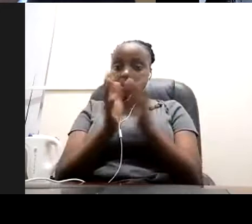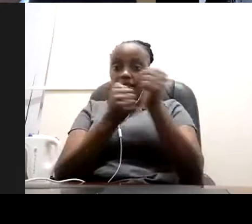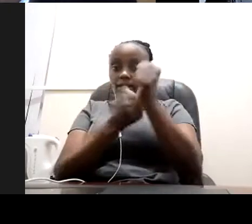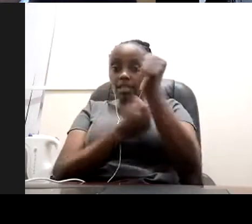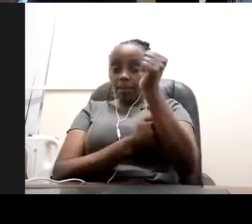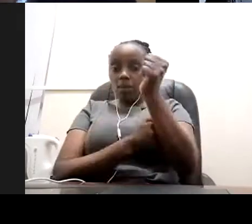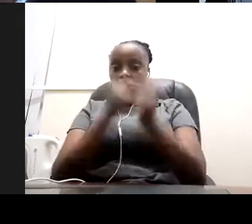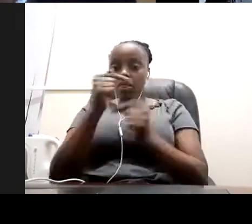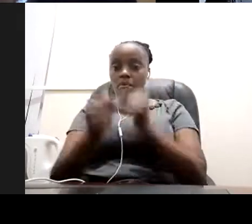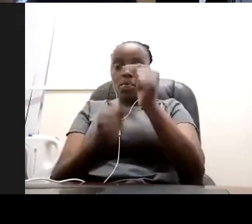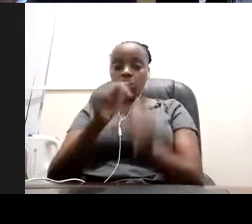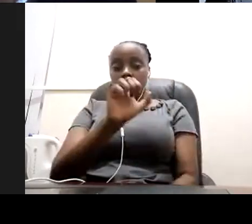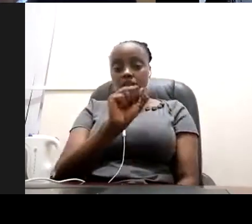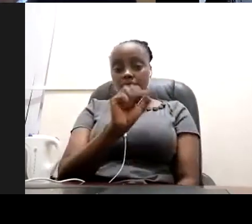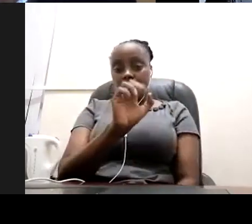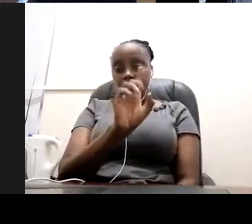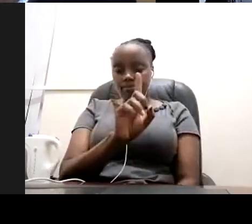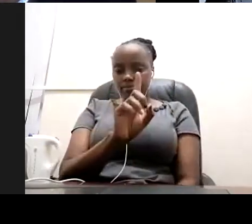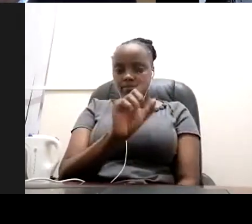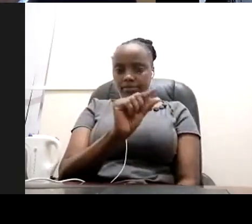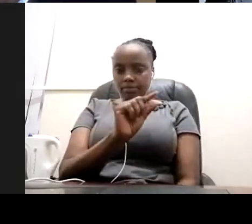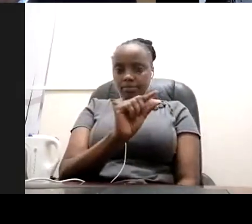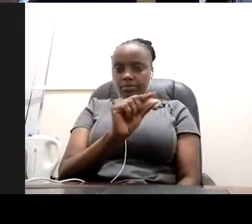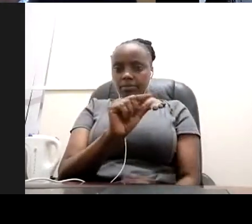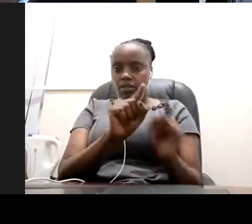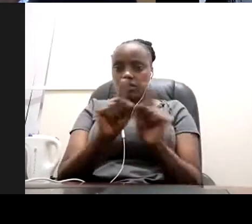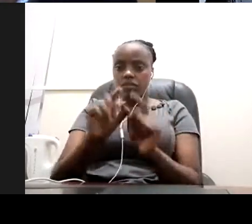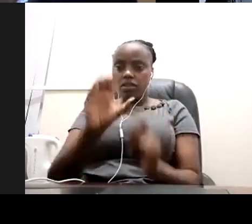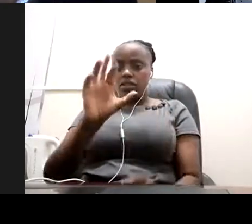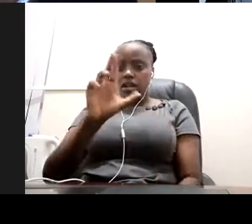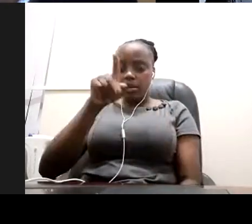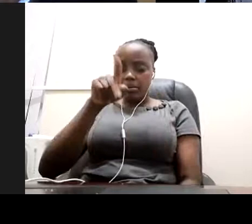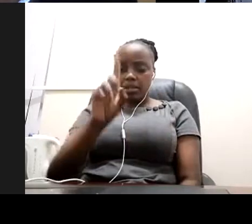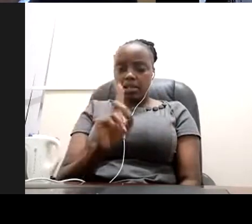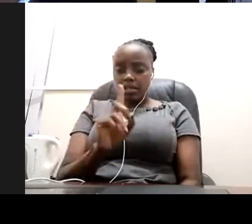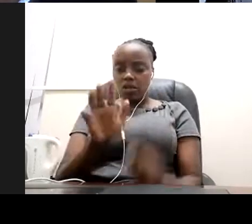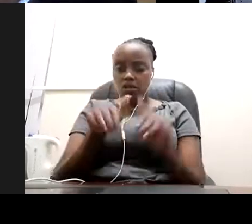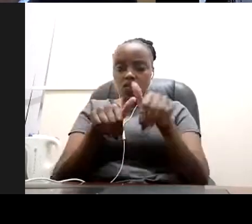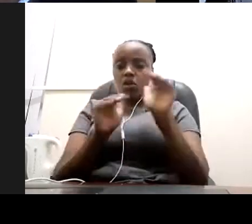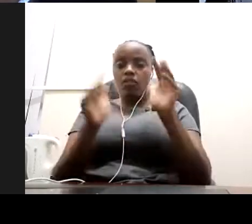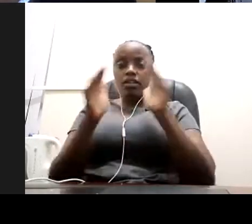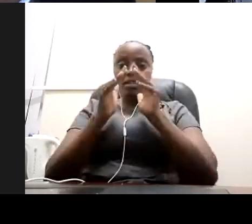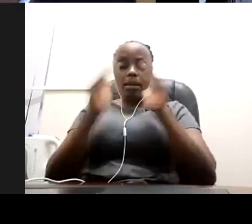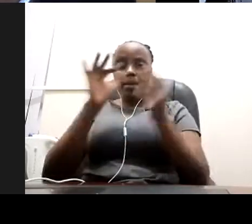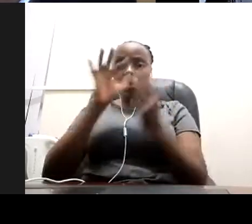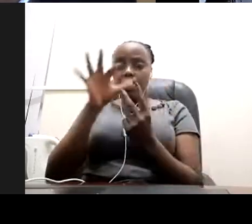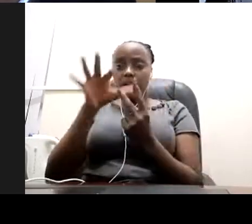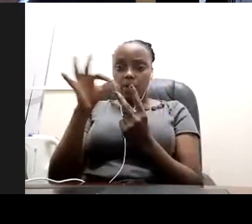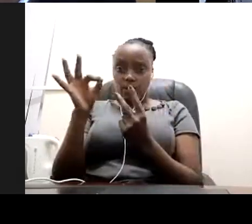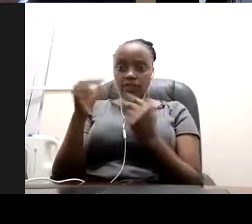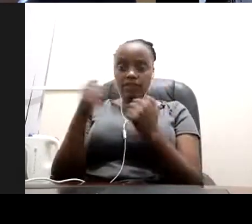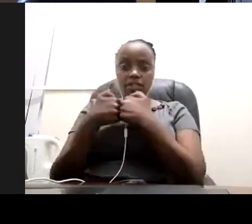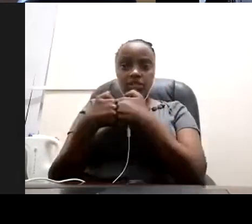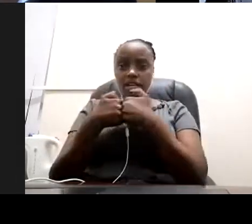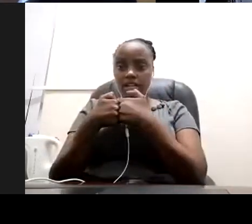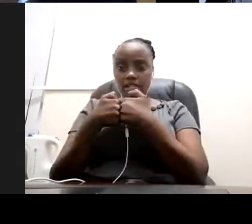with SDGs and CRPD compliance. So it's a huge priority. It's a challenge to